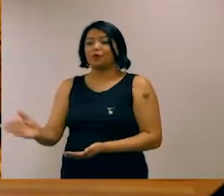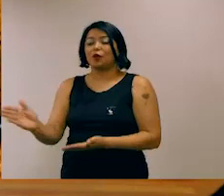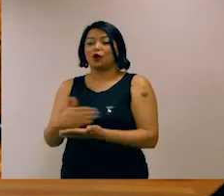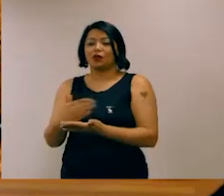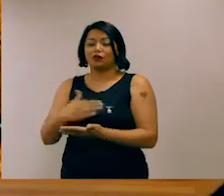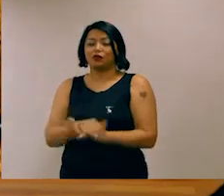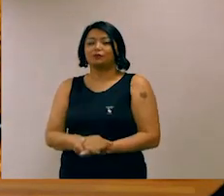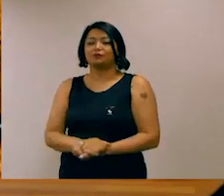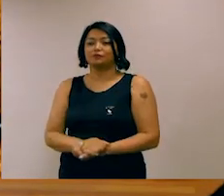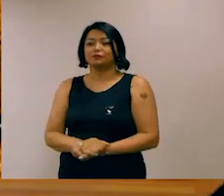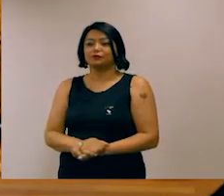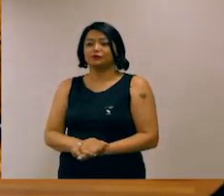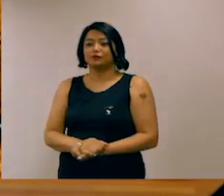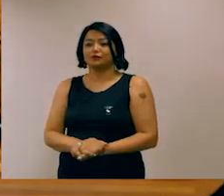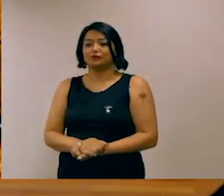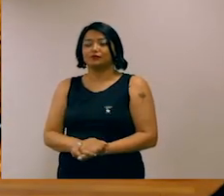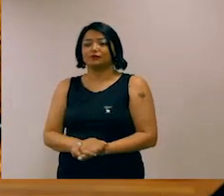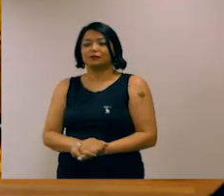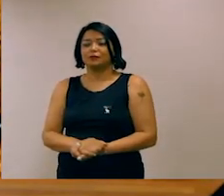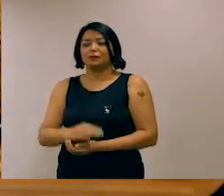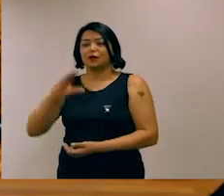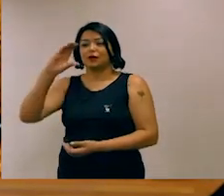inclusive. Yeah, Daniel Kahneman.